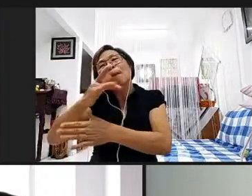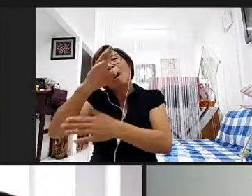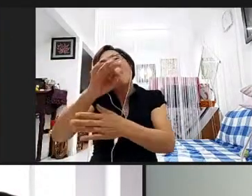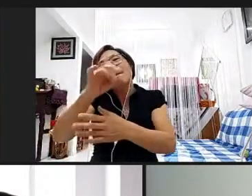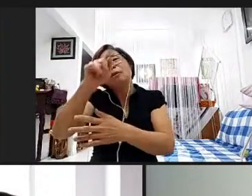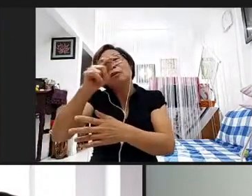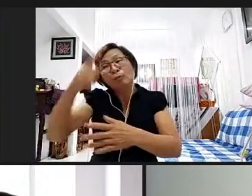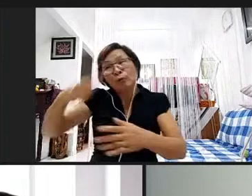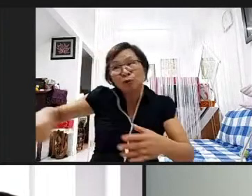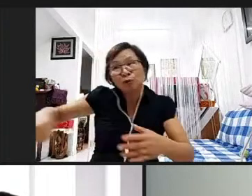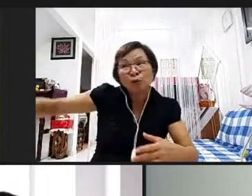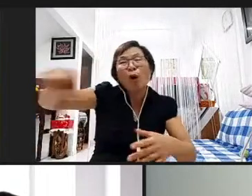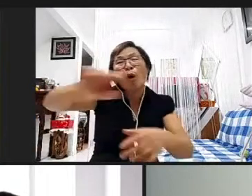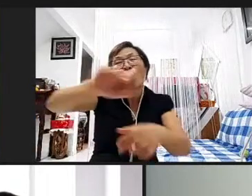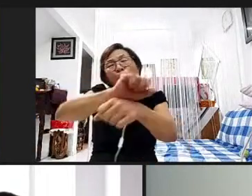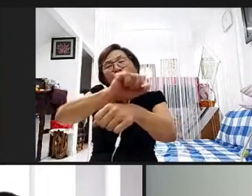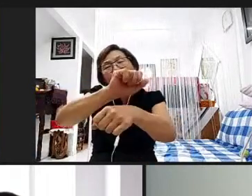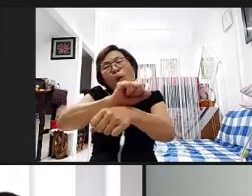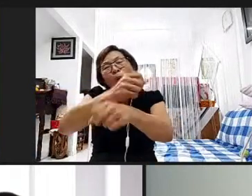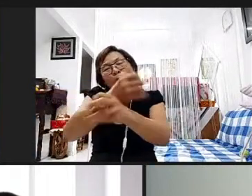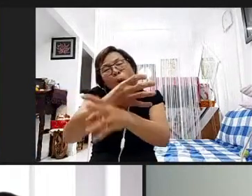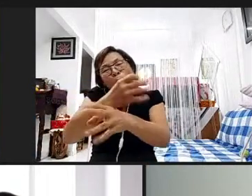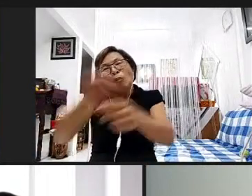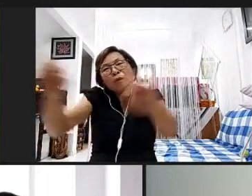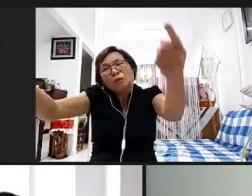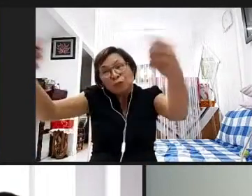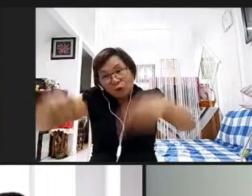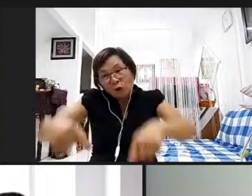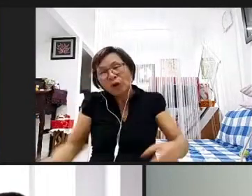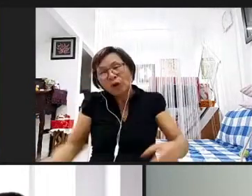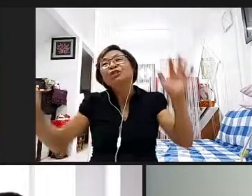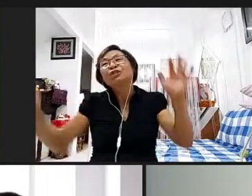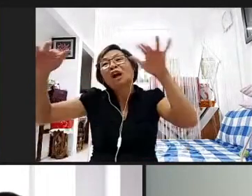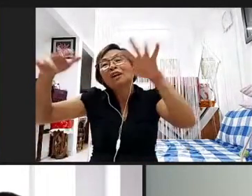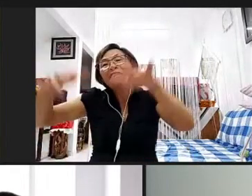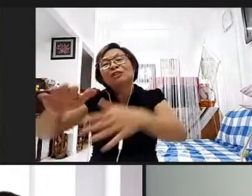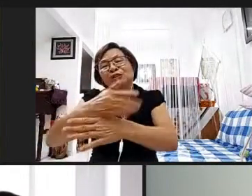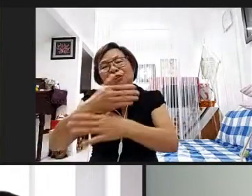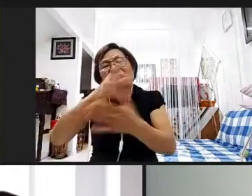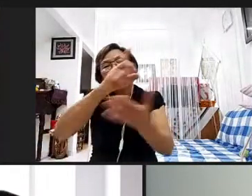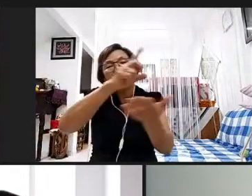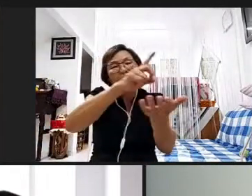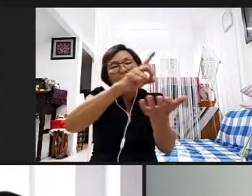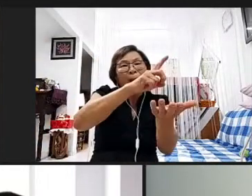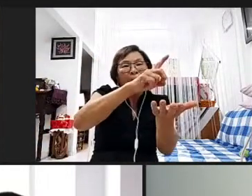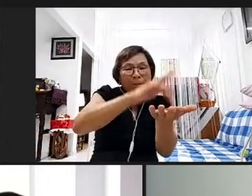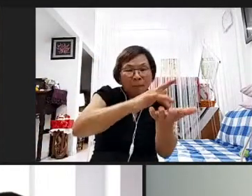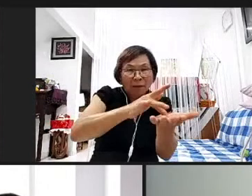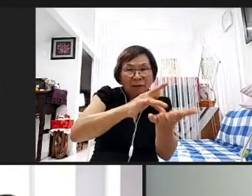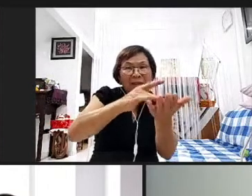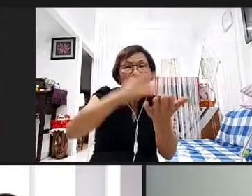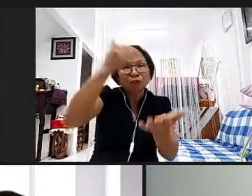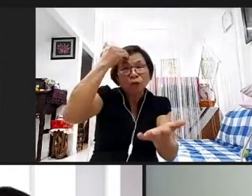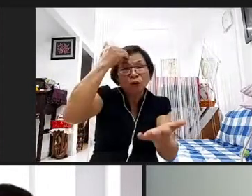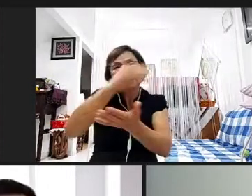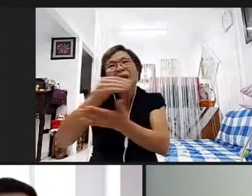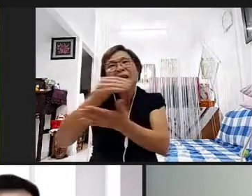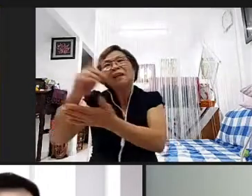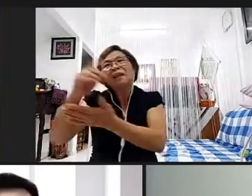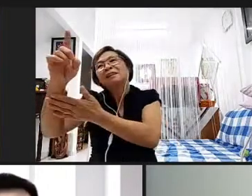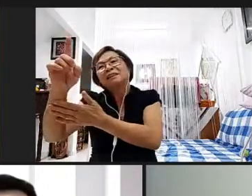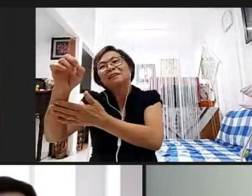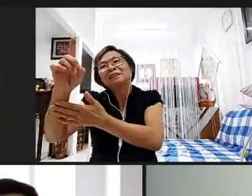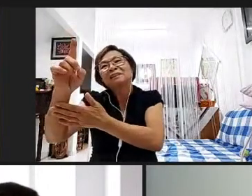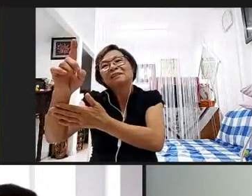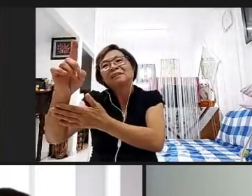a great effort to be here to share not only medical knowledge, but Dharma knowledge. So let me do the